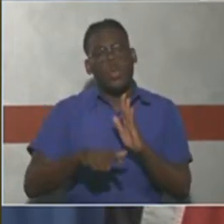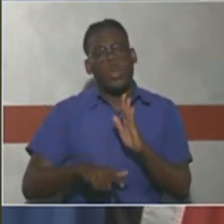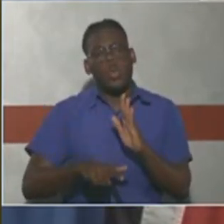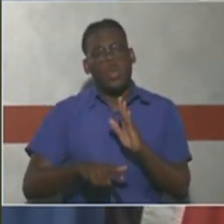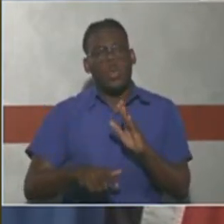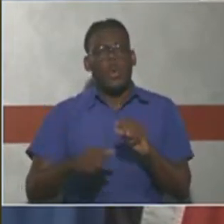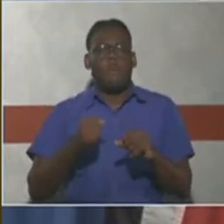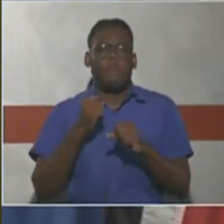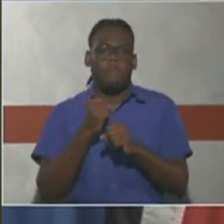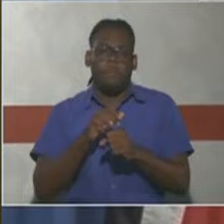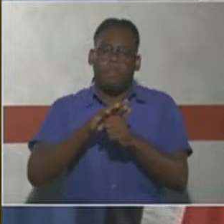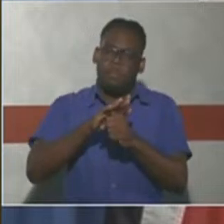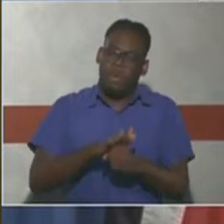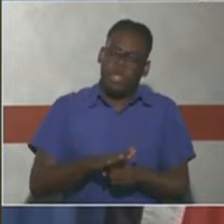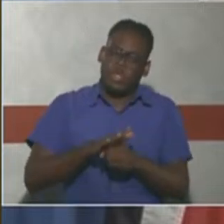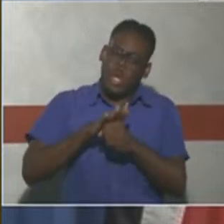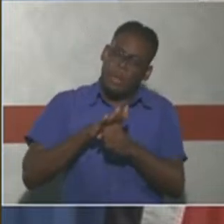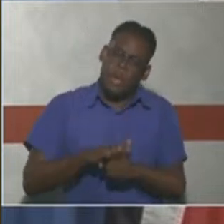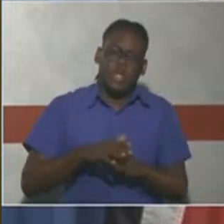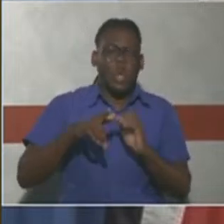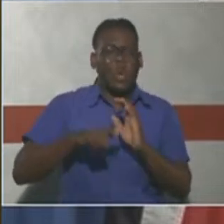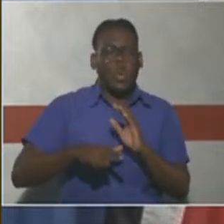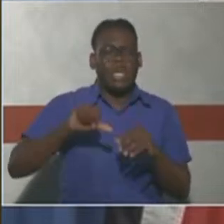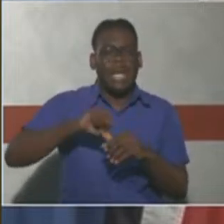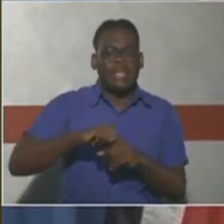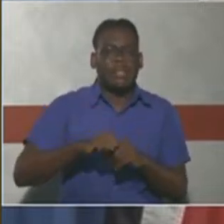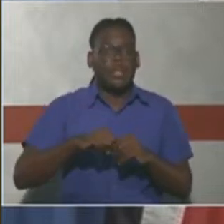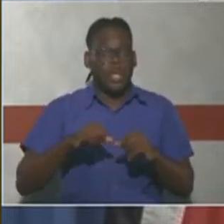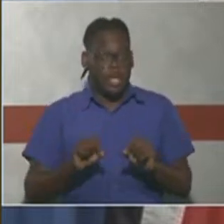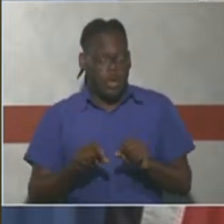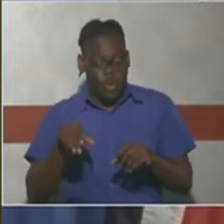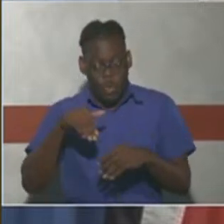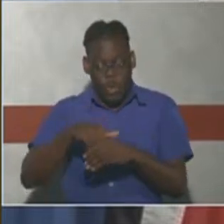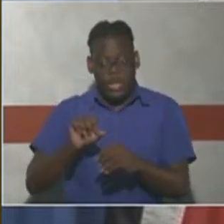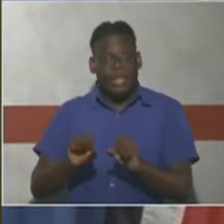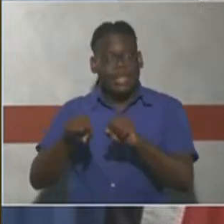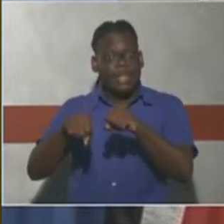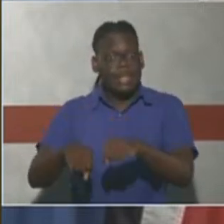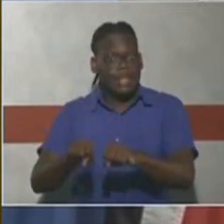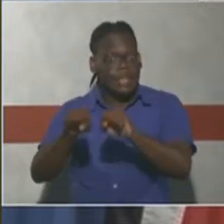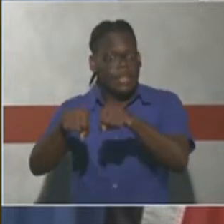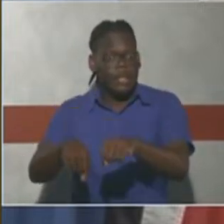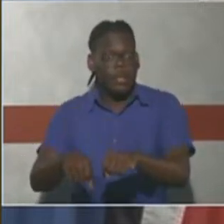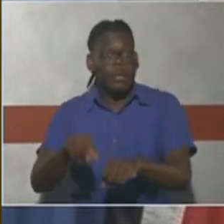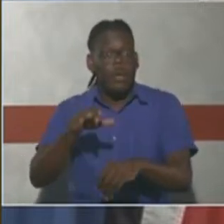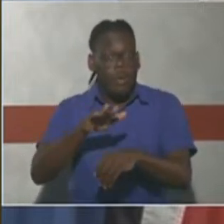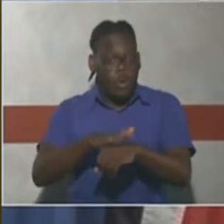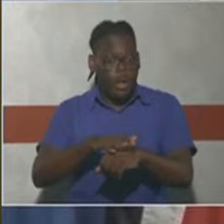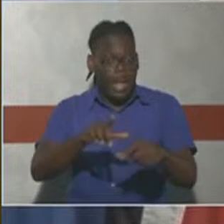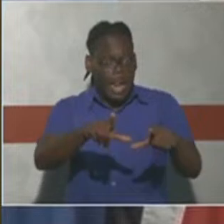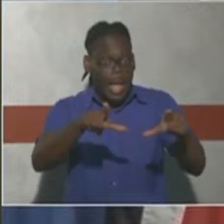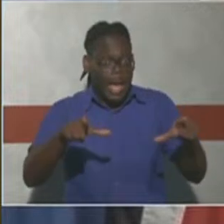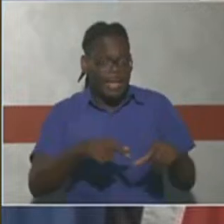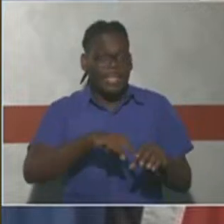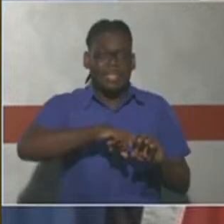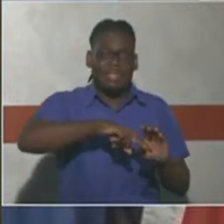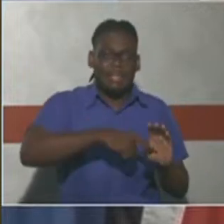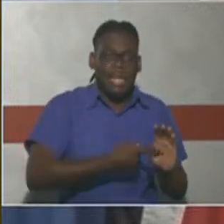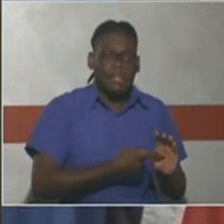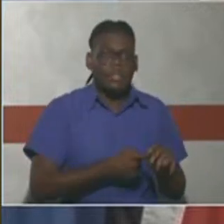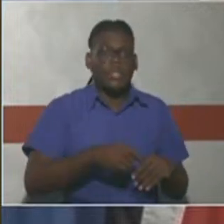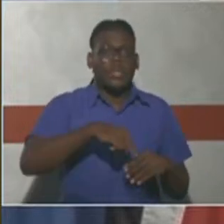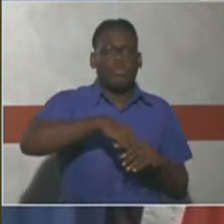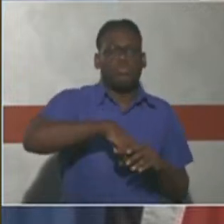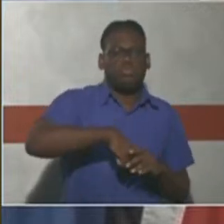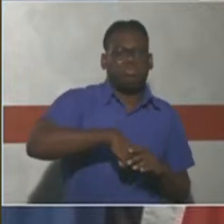compressors offshore, compressed that low-pressure gas, and started a gas business onshore. And then later on, we started actually exploring for